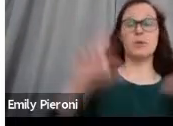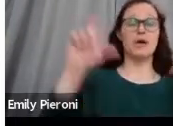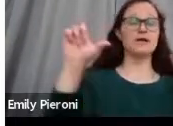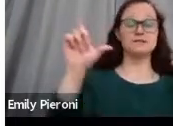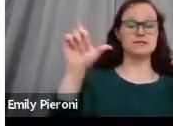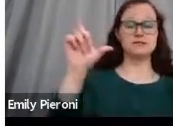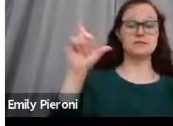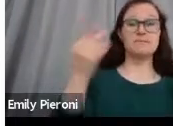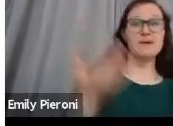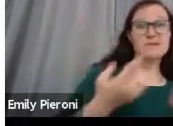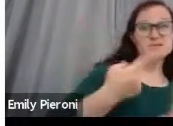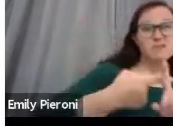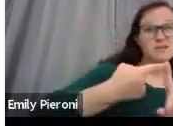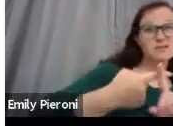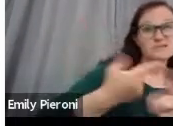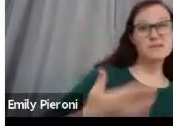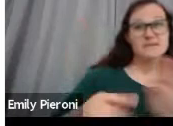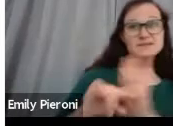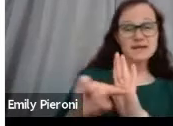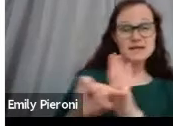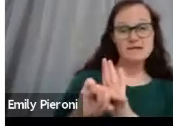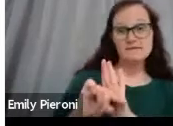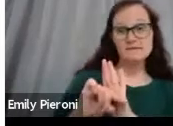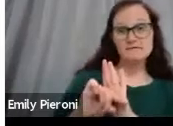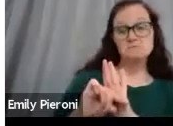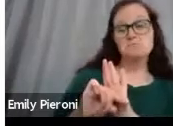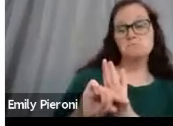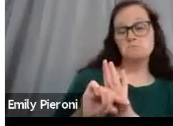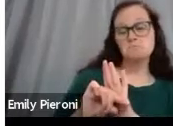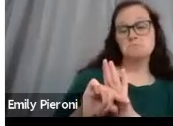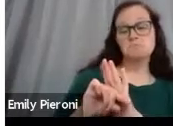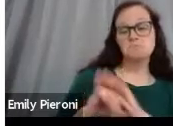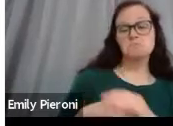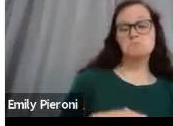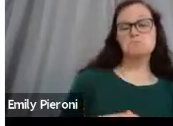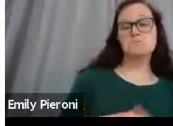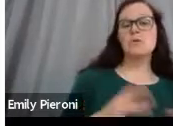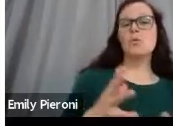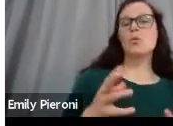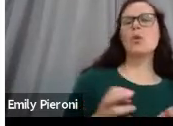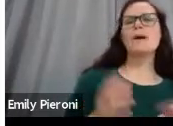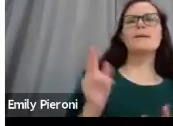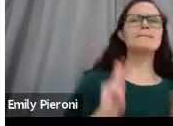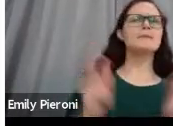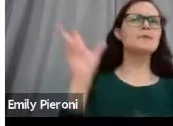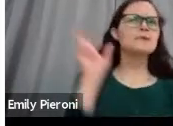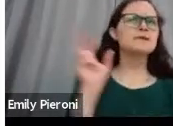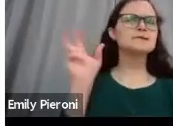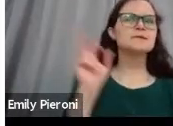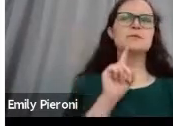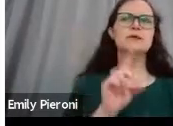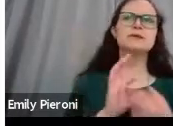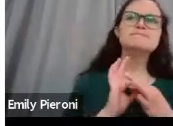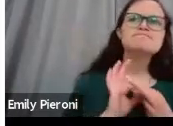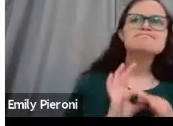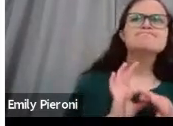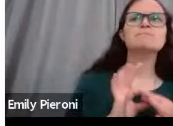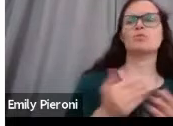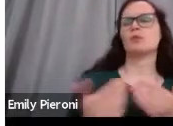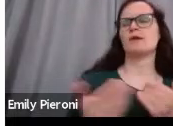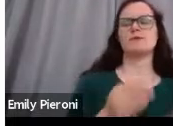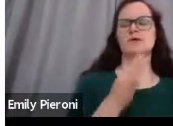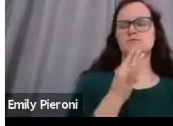sometimes it's we don't really know, but you want to keep your listeners engaged with what it is that you're talking